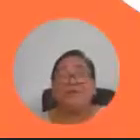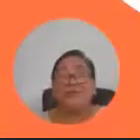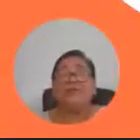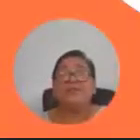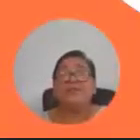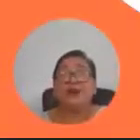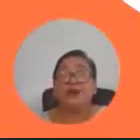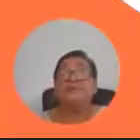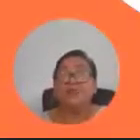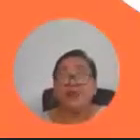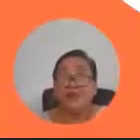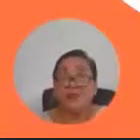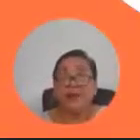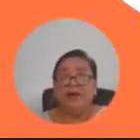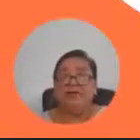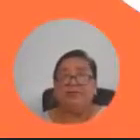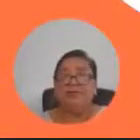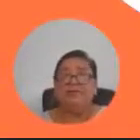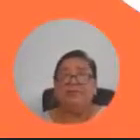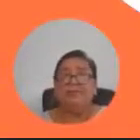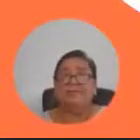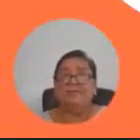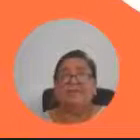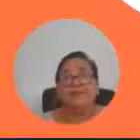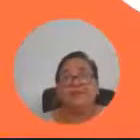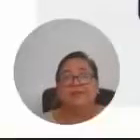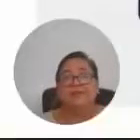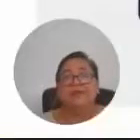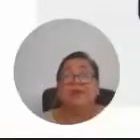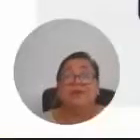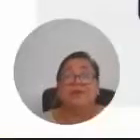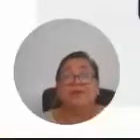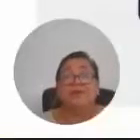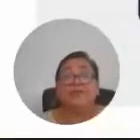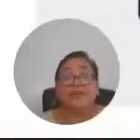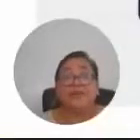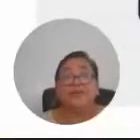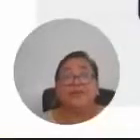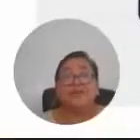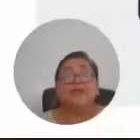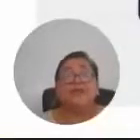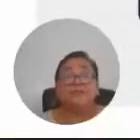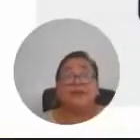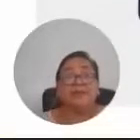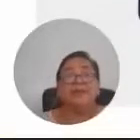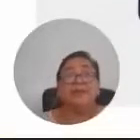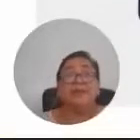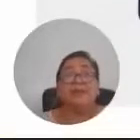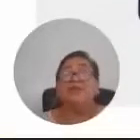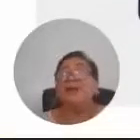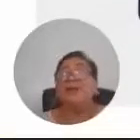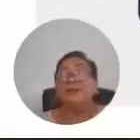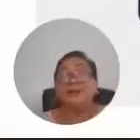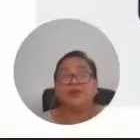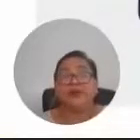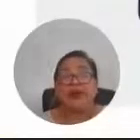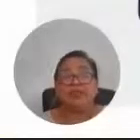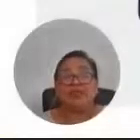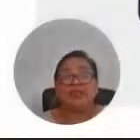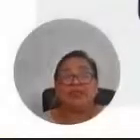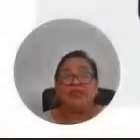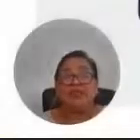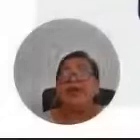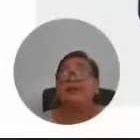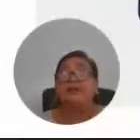Well, five C's come into mind. The first C is the commitment and support to